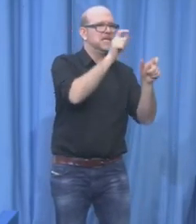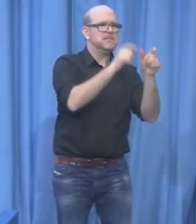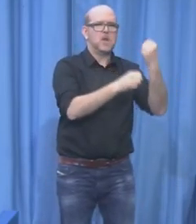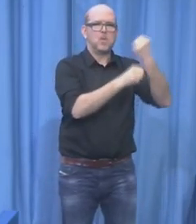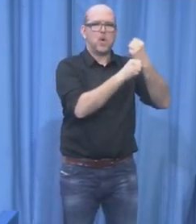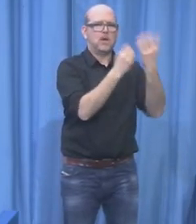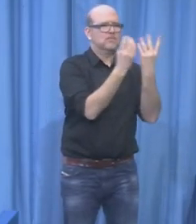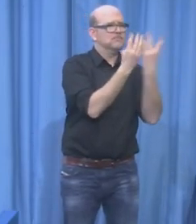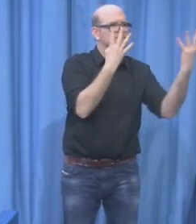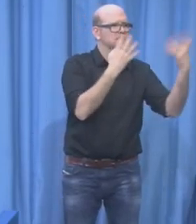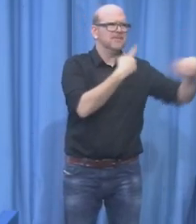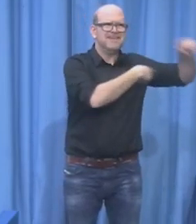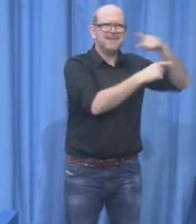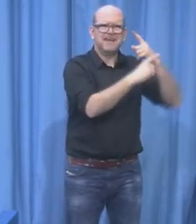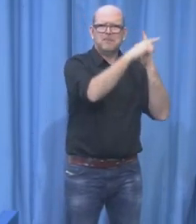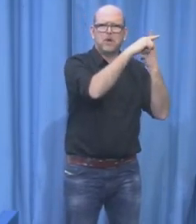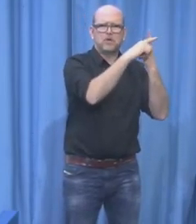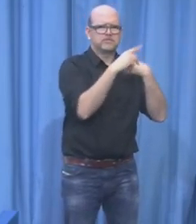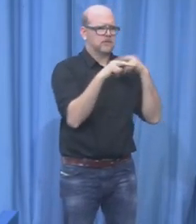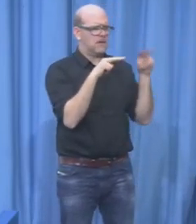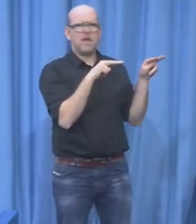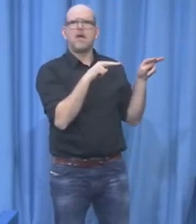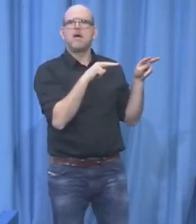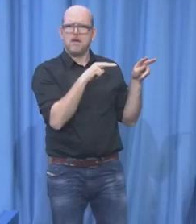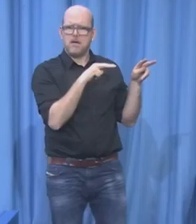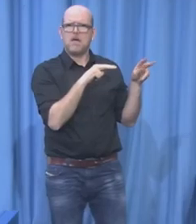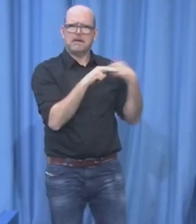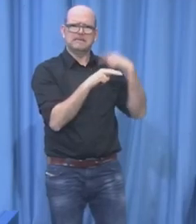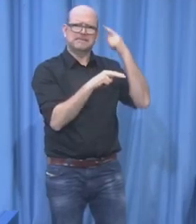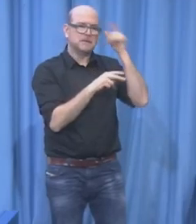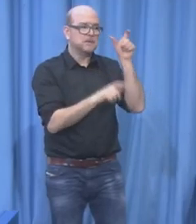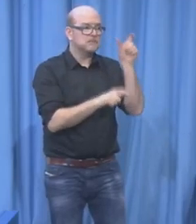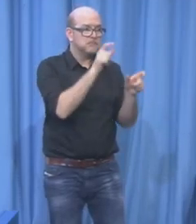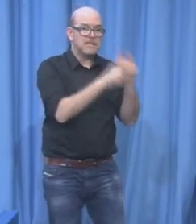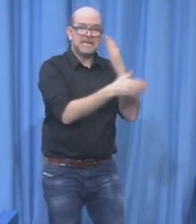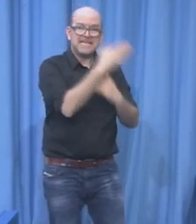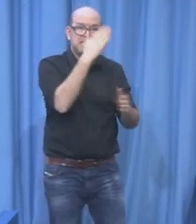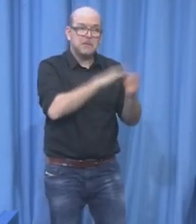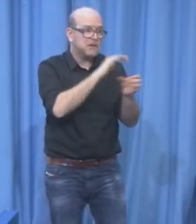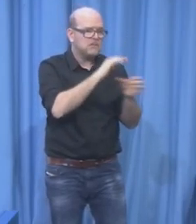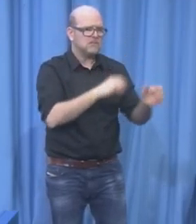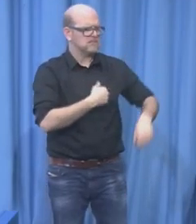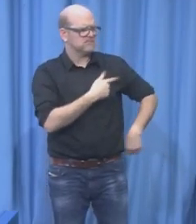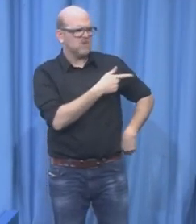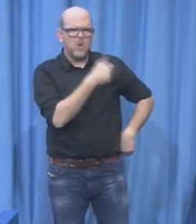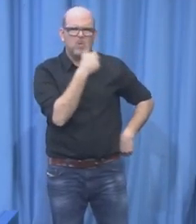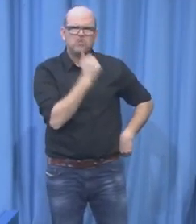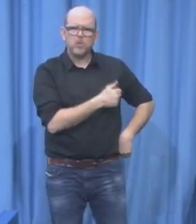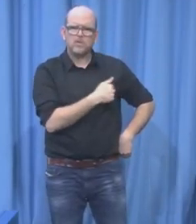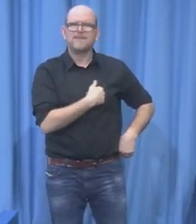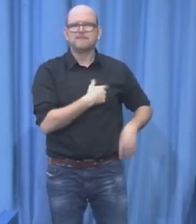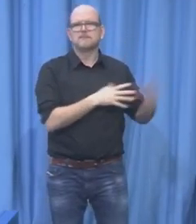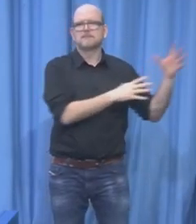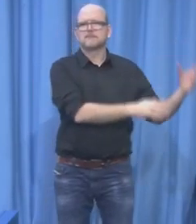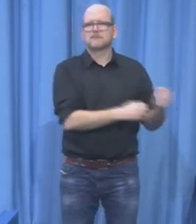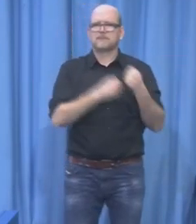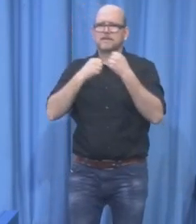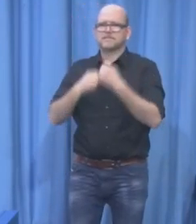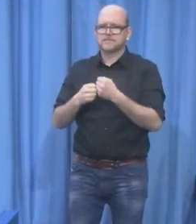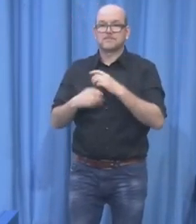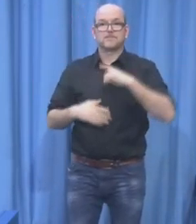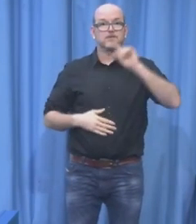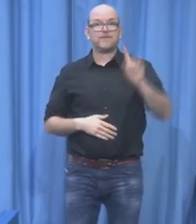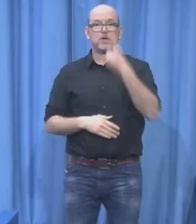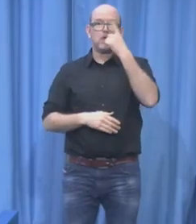for employment for people with disabilities in Ireland is about 6%. In year one in Project Search, we had 100%.